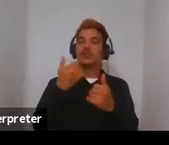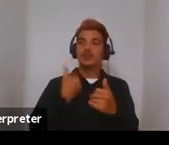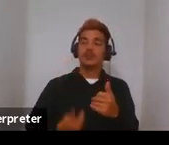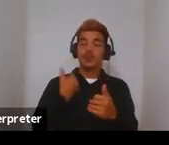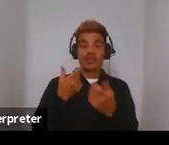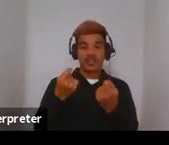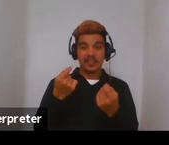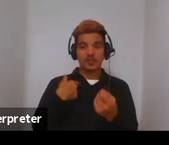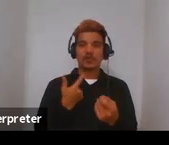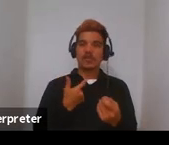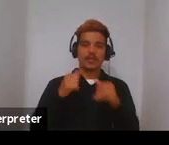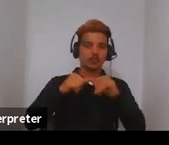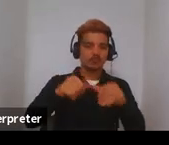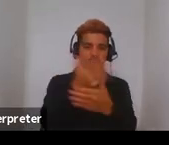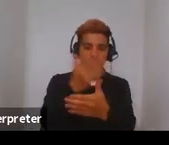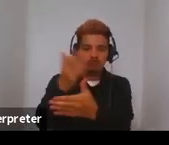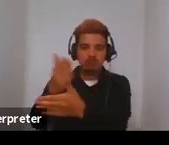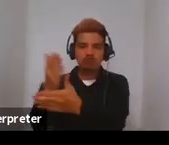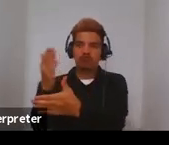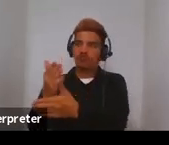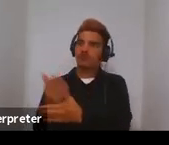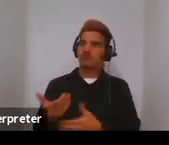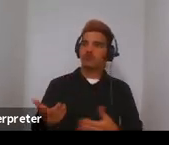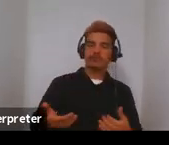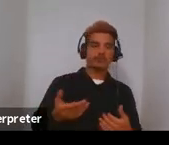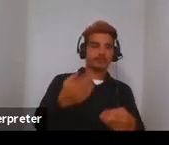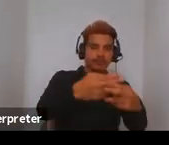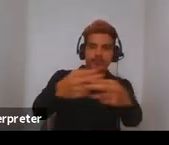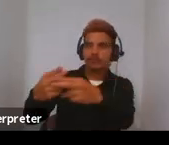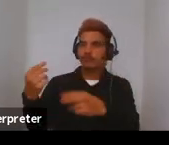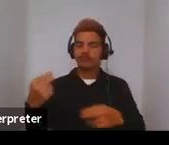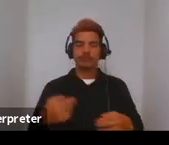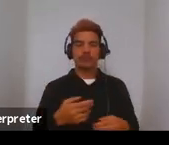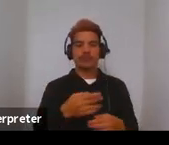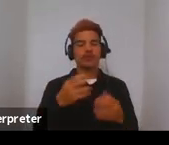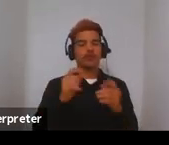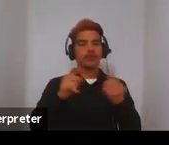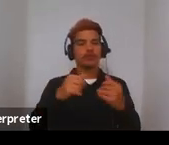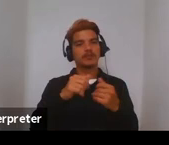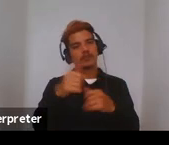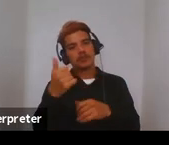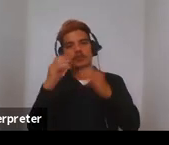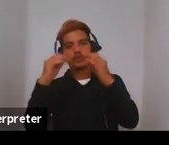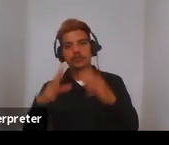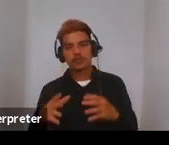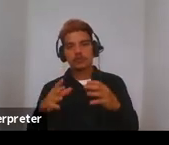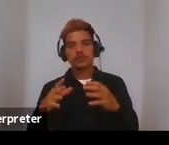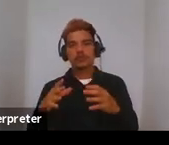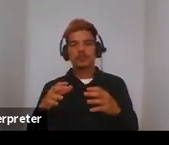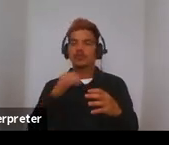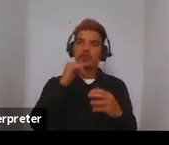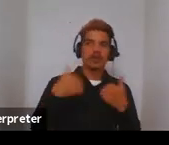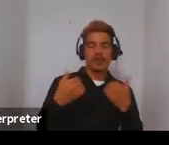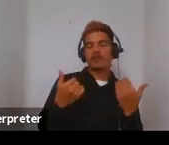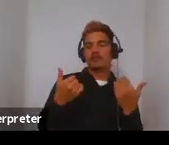constantly interrupting, calling it out, naming it, but the other teachers and staff around the students don't necessarily have those skills. So